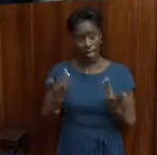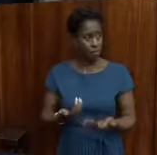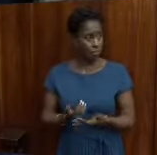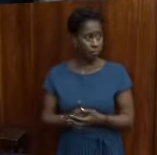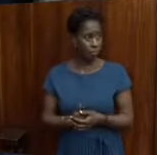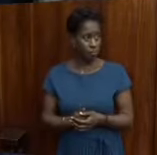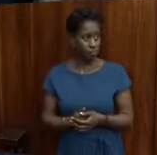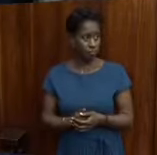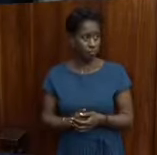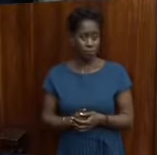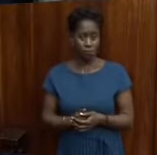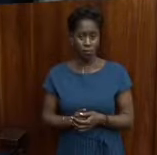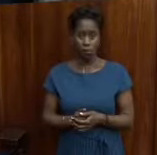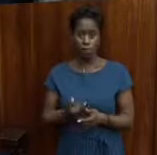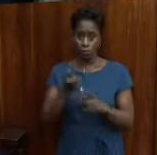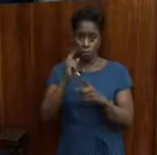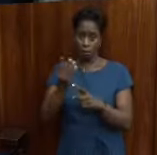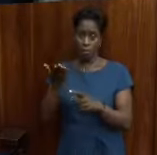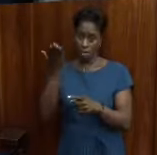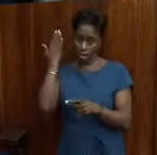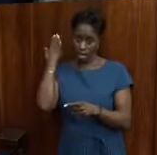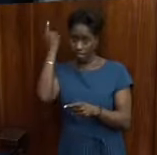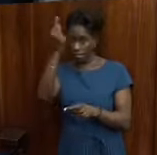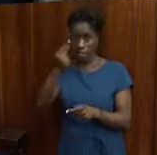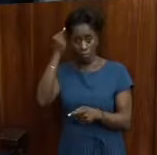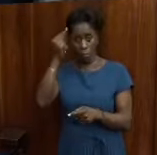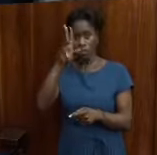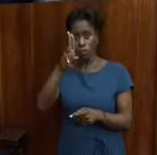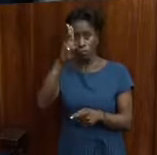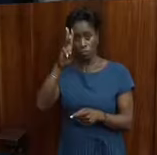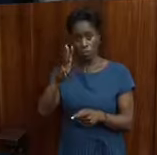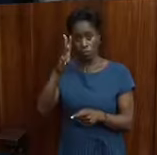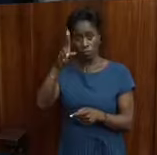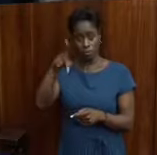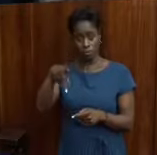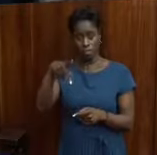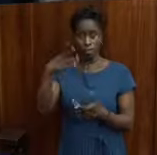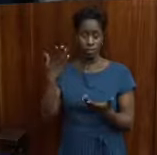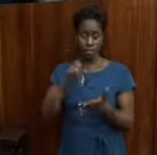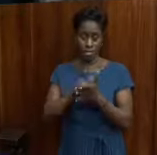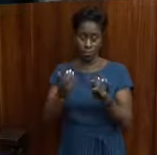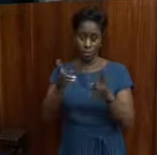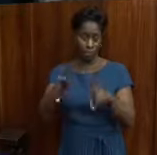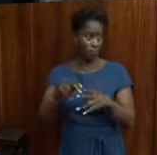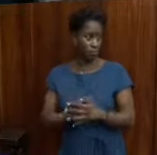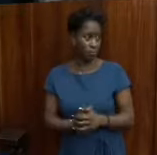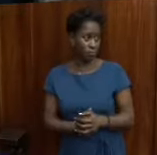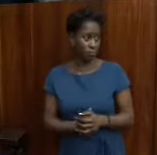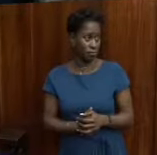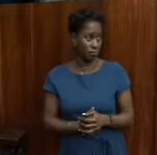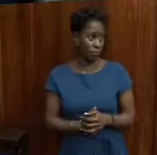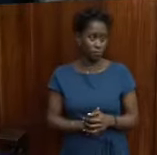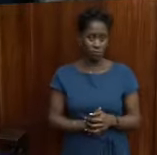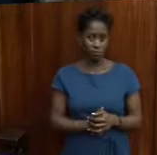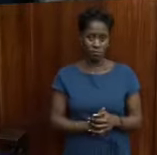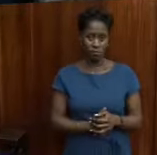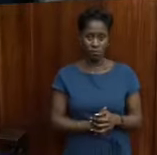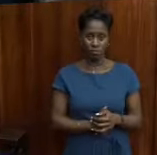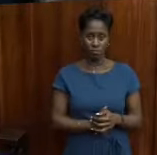this is the record of the former government led by the current leader of the opposition on the matter of the